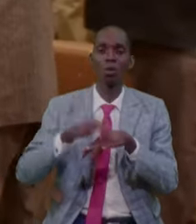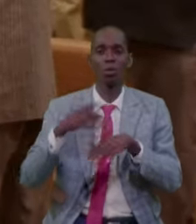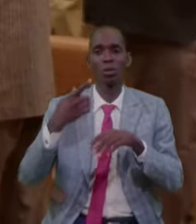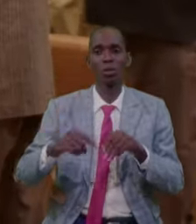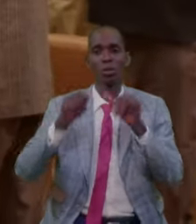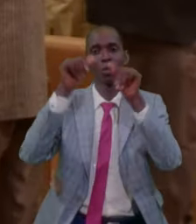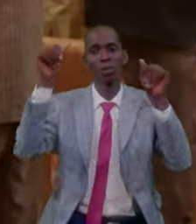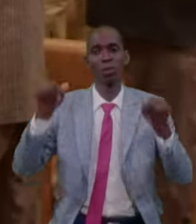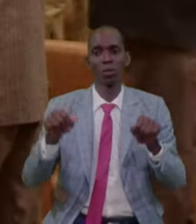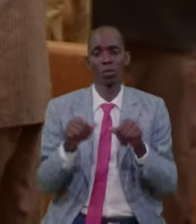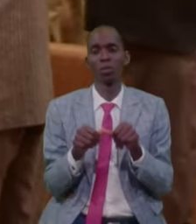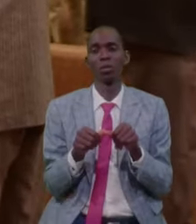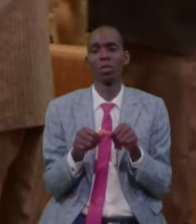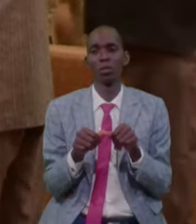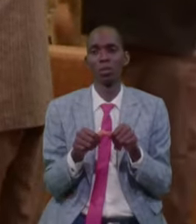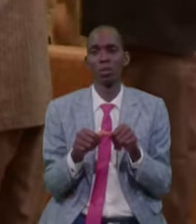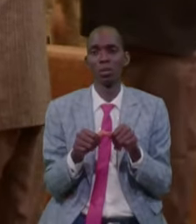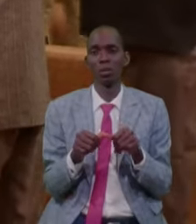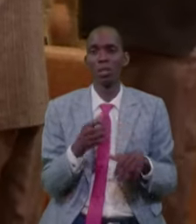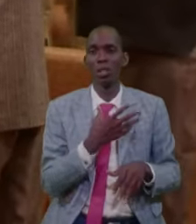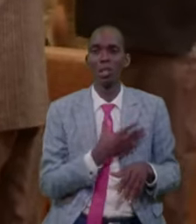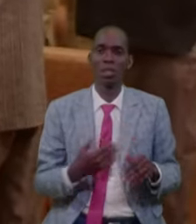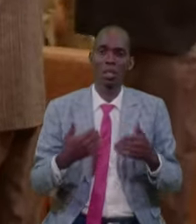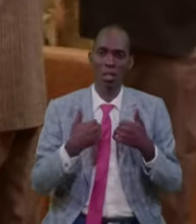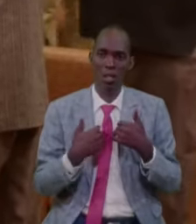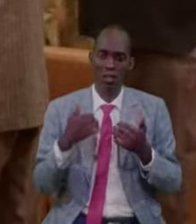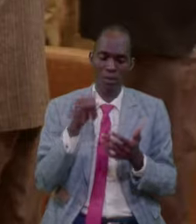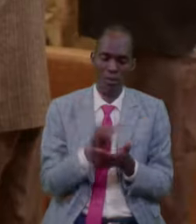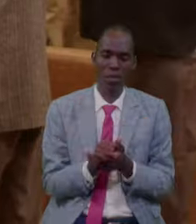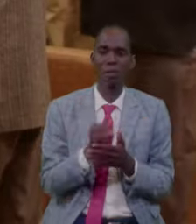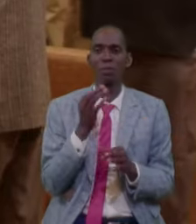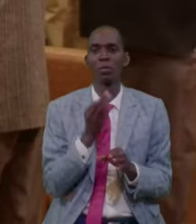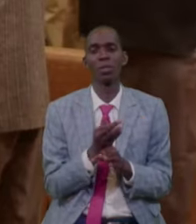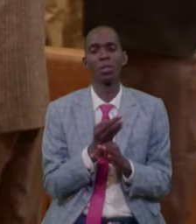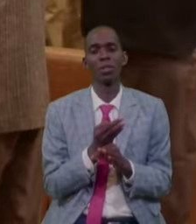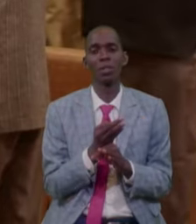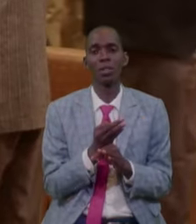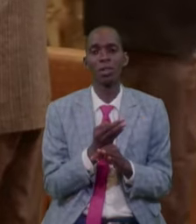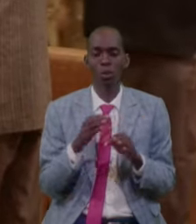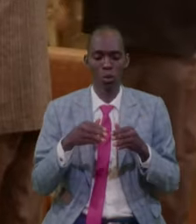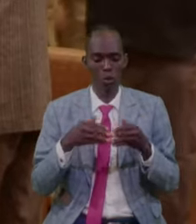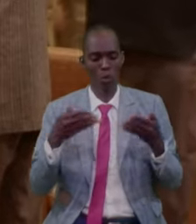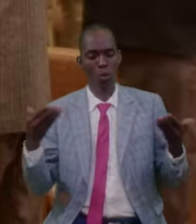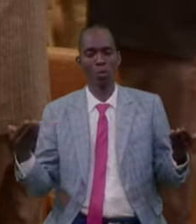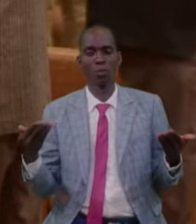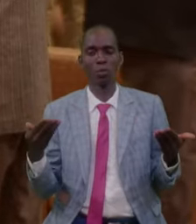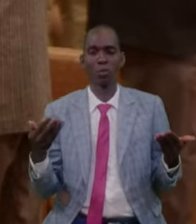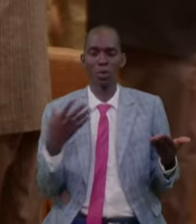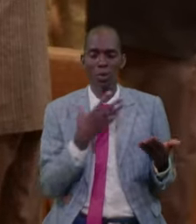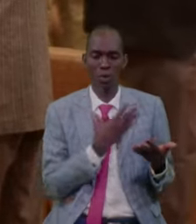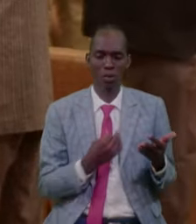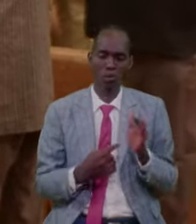And have that faith explicit and expressed.